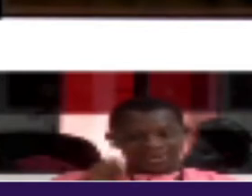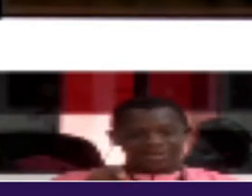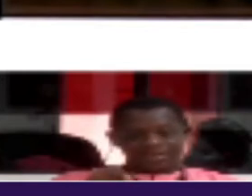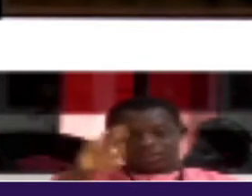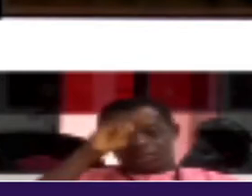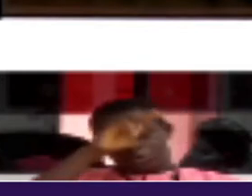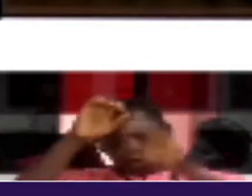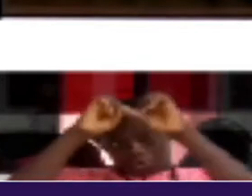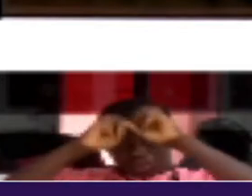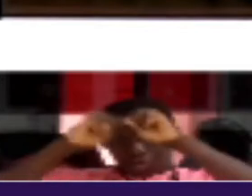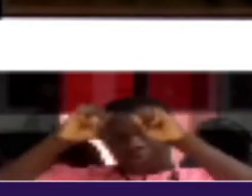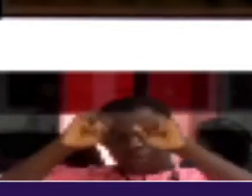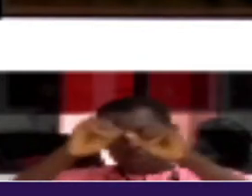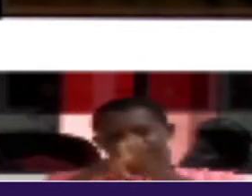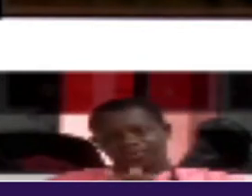state.